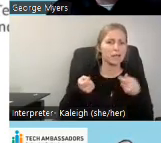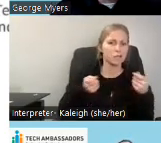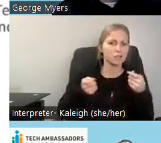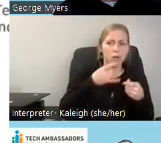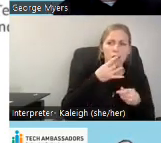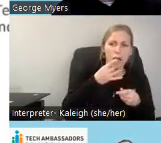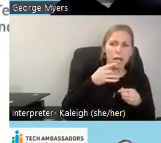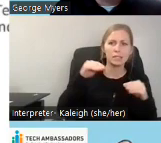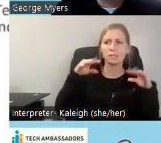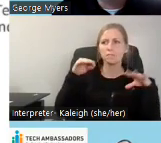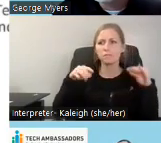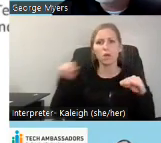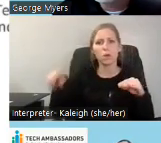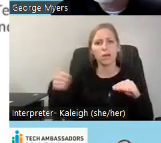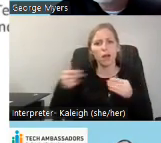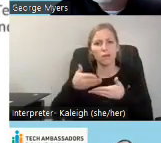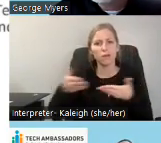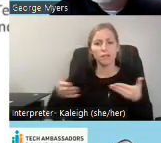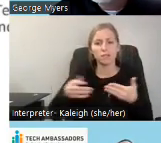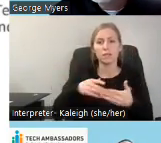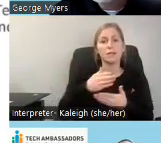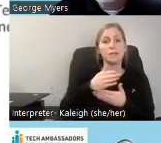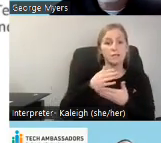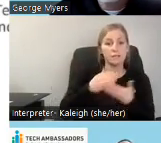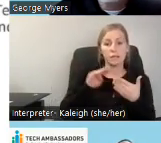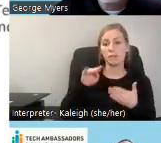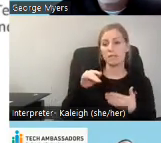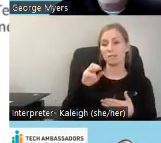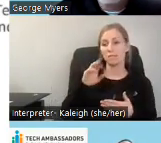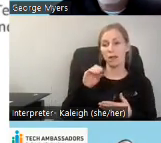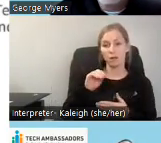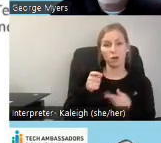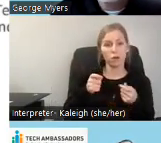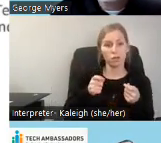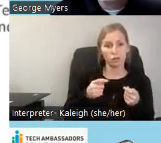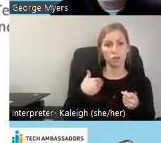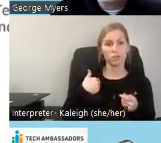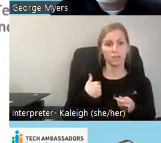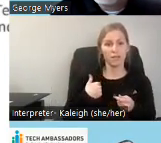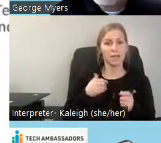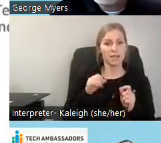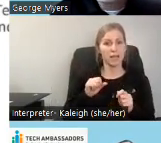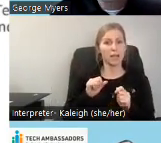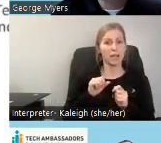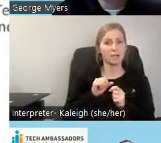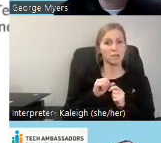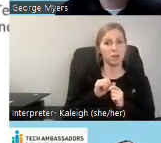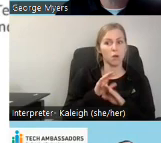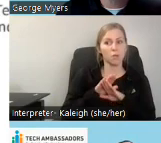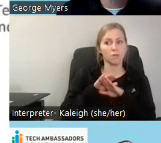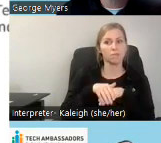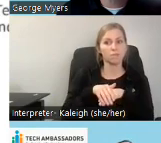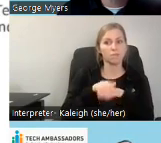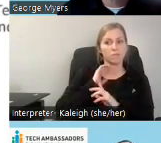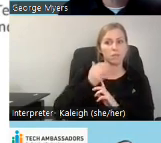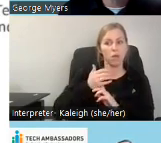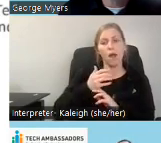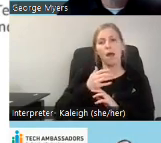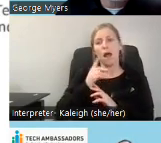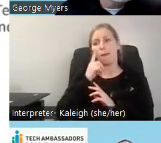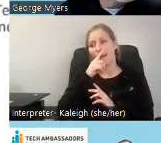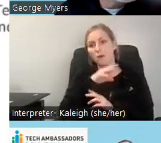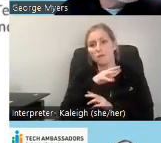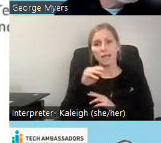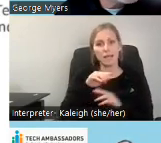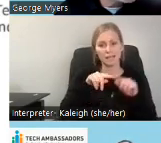these microcontrollers have the ability to act as a mouse and keyboard. A little known fact is, with